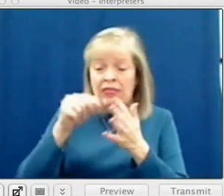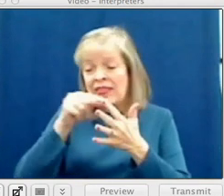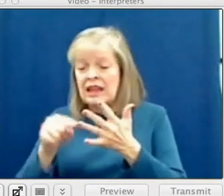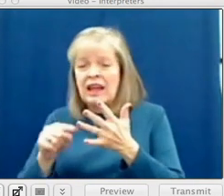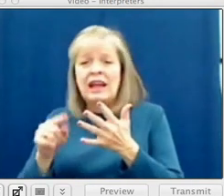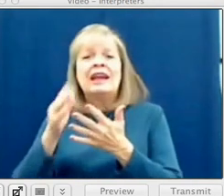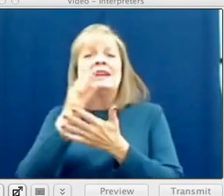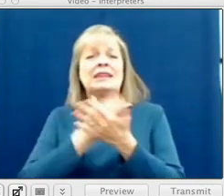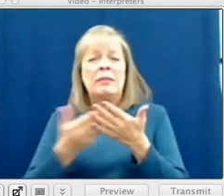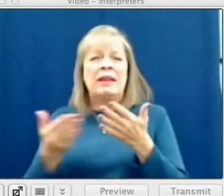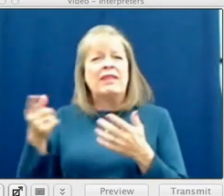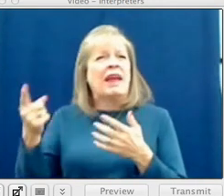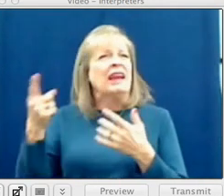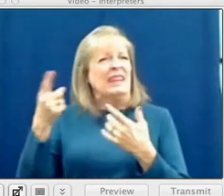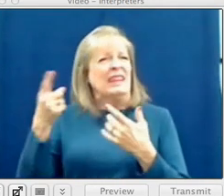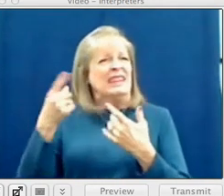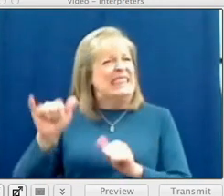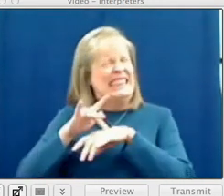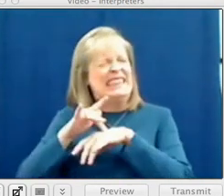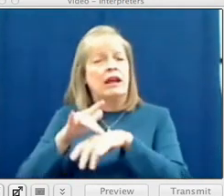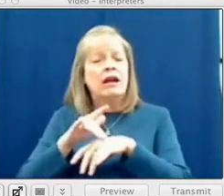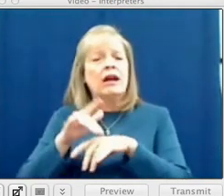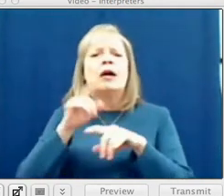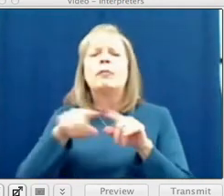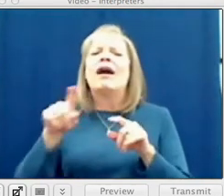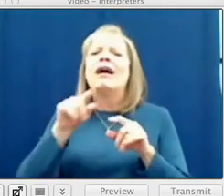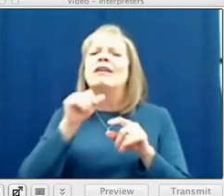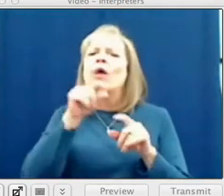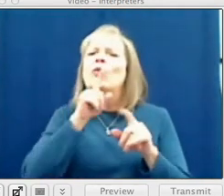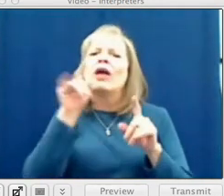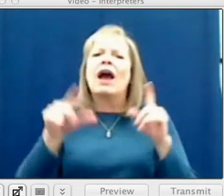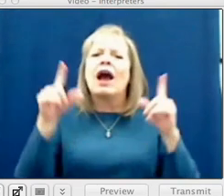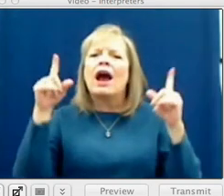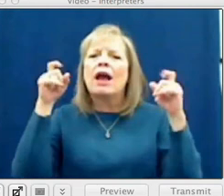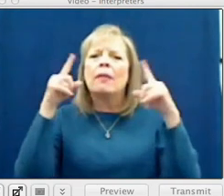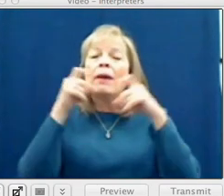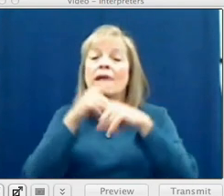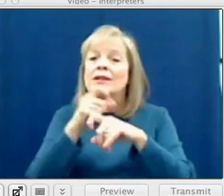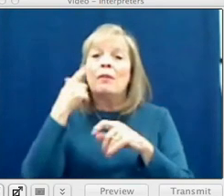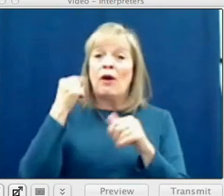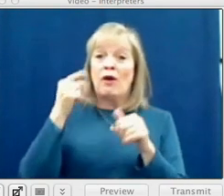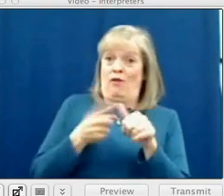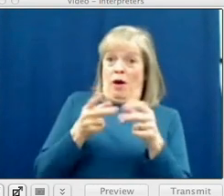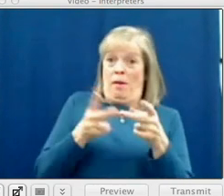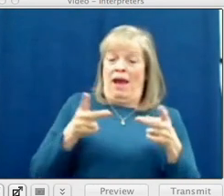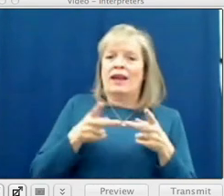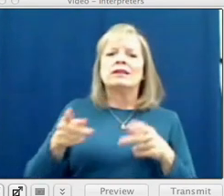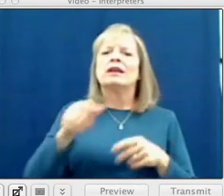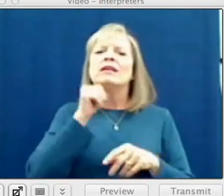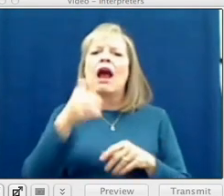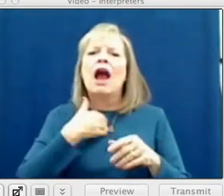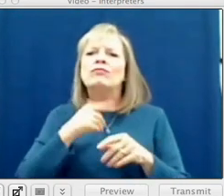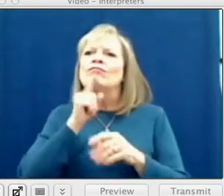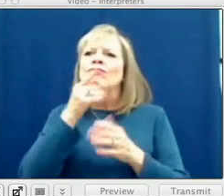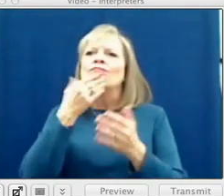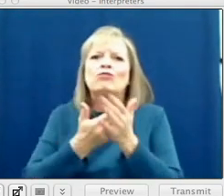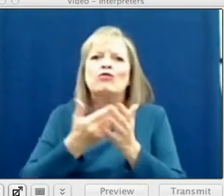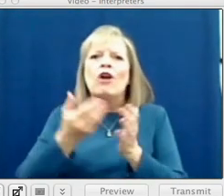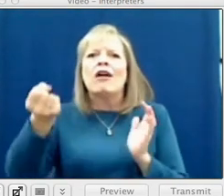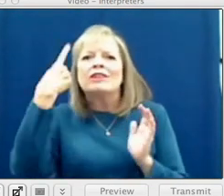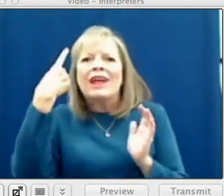they were still thinking about was because they didn't actually have it well understood and well framed in front of them. And